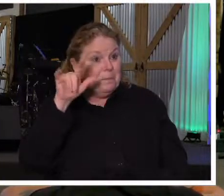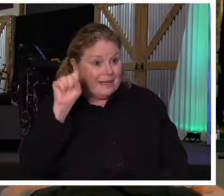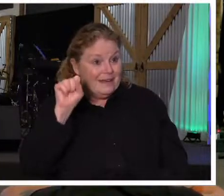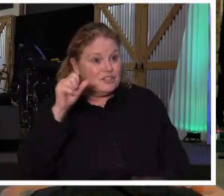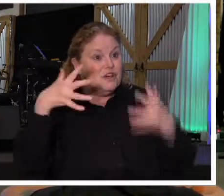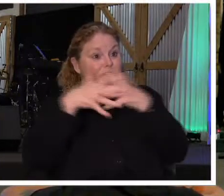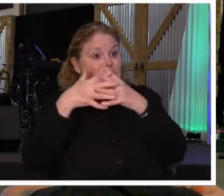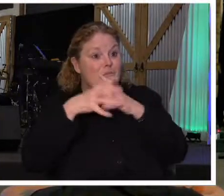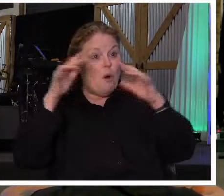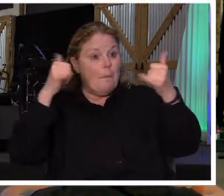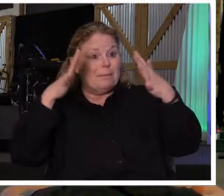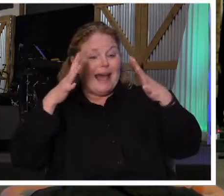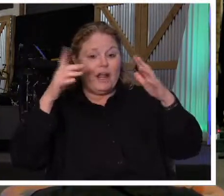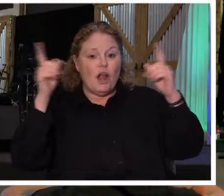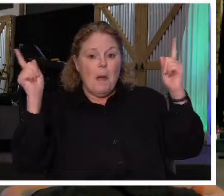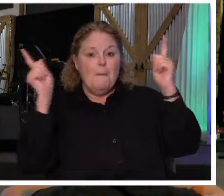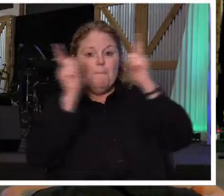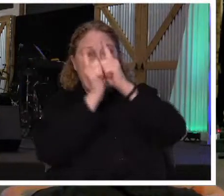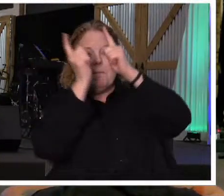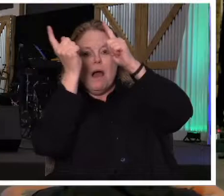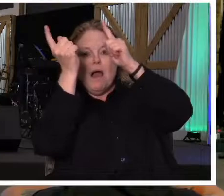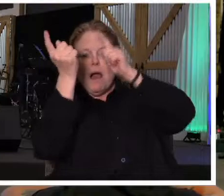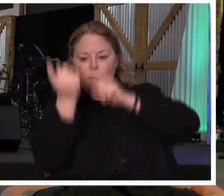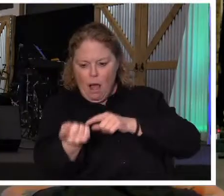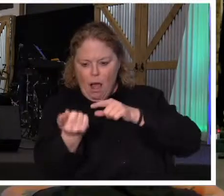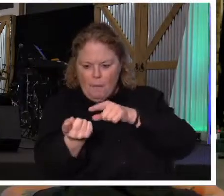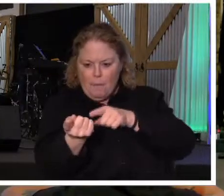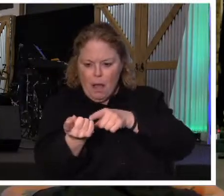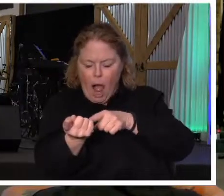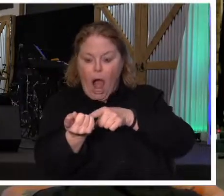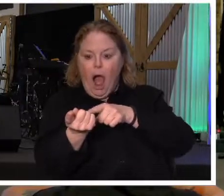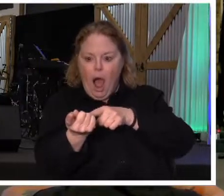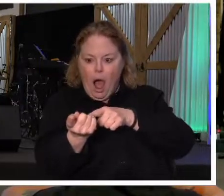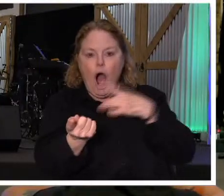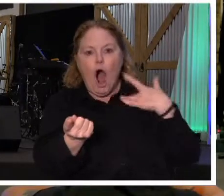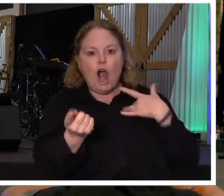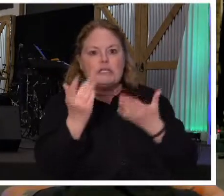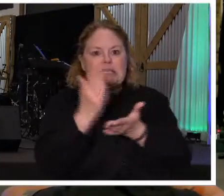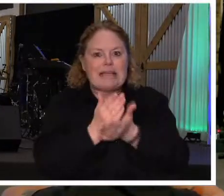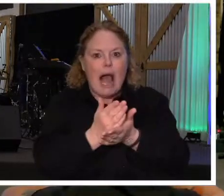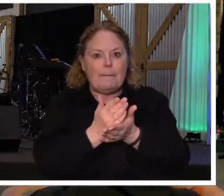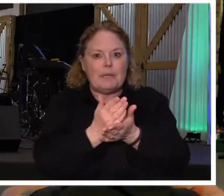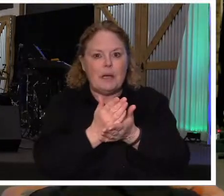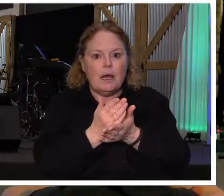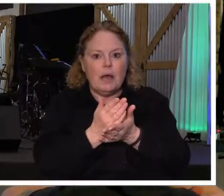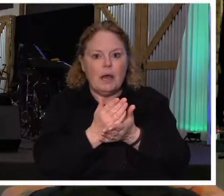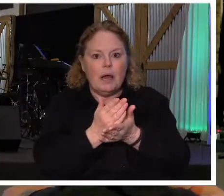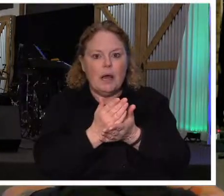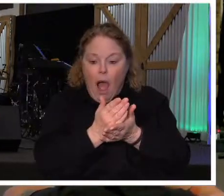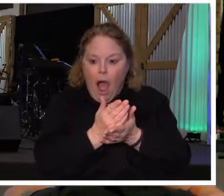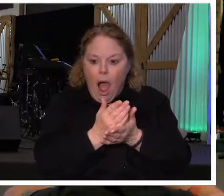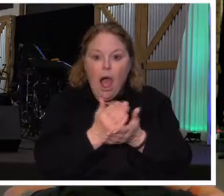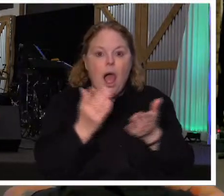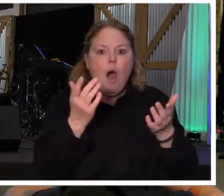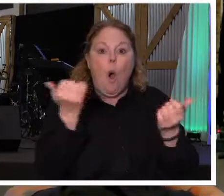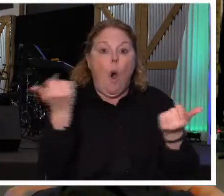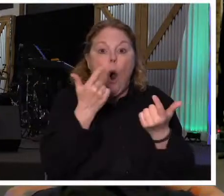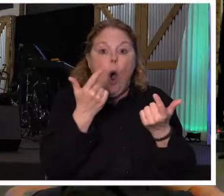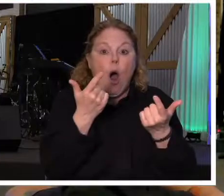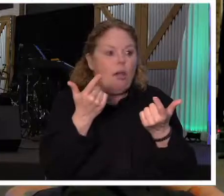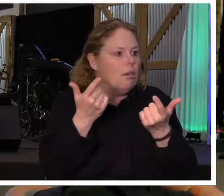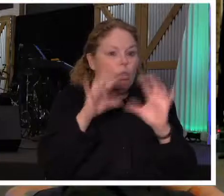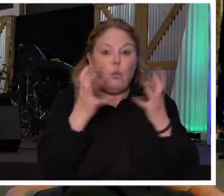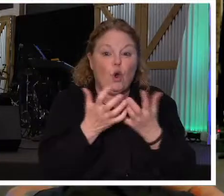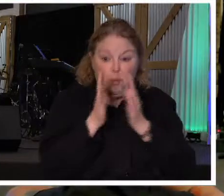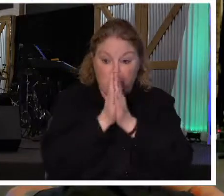recognized that in a moment of trouble, they were ready to bring their concept of God in and said, we don't know what else to do, so we need God now. And so we're asking in prayer that you